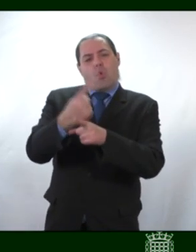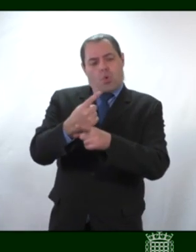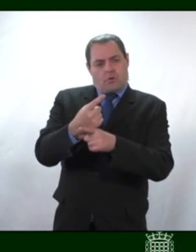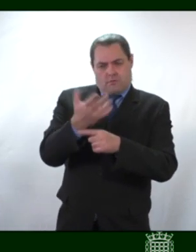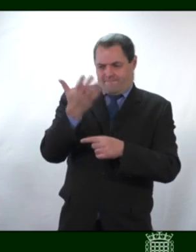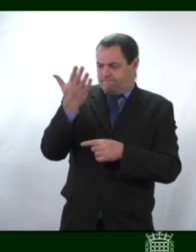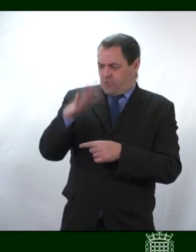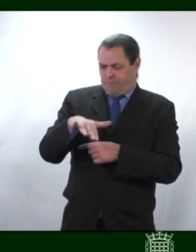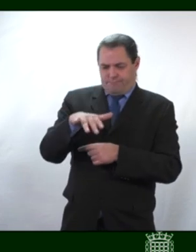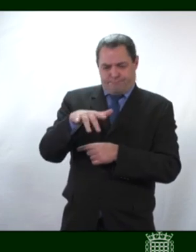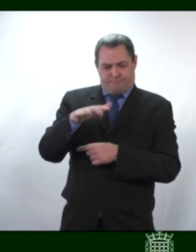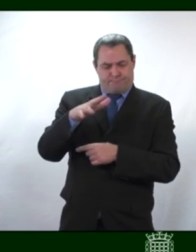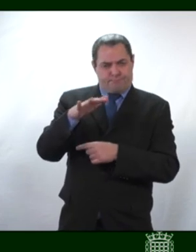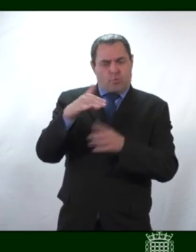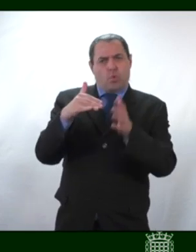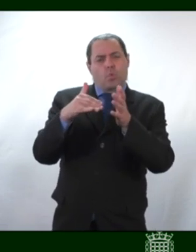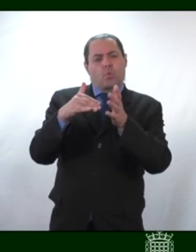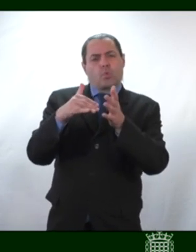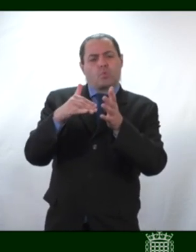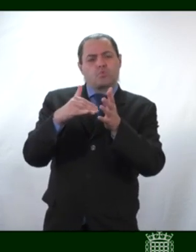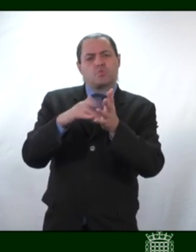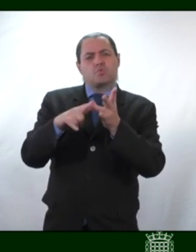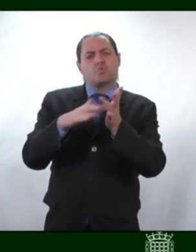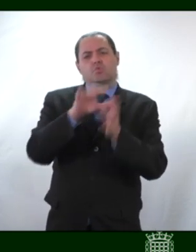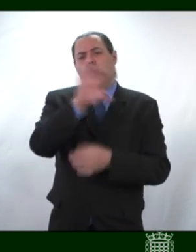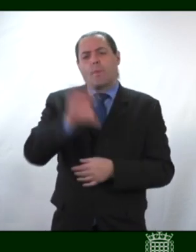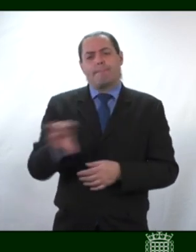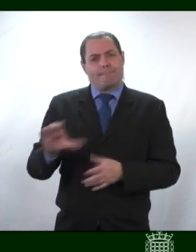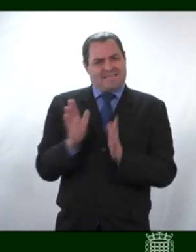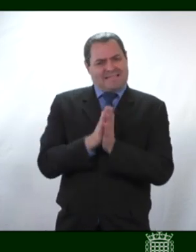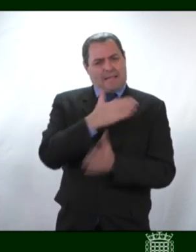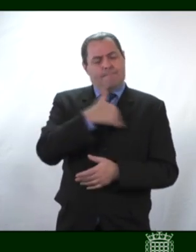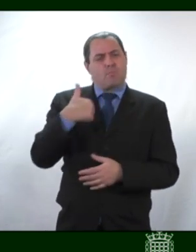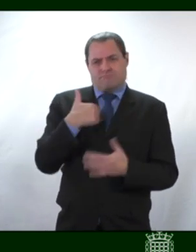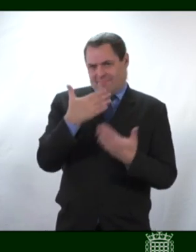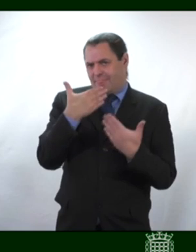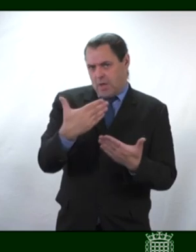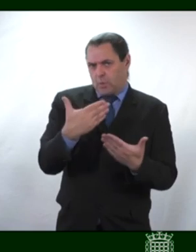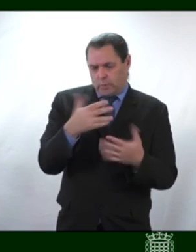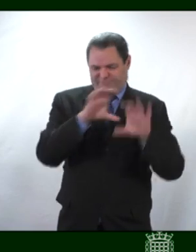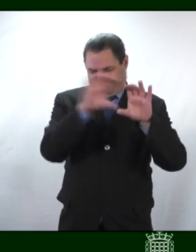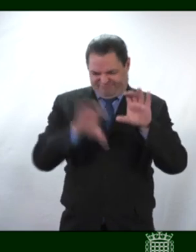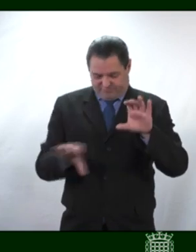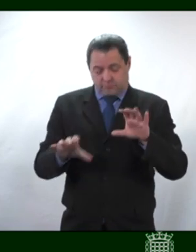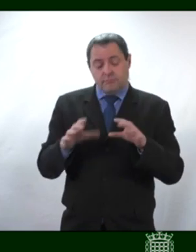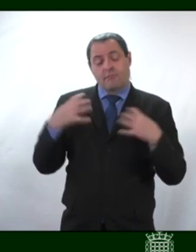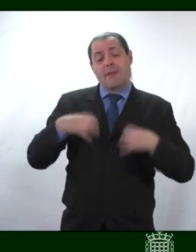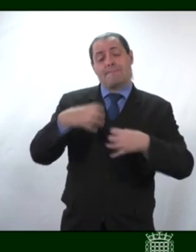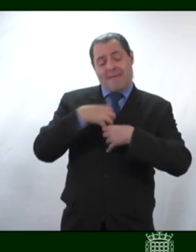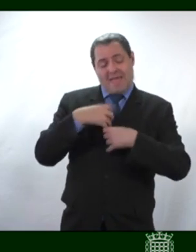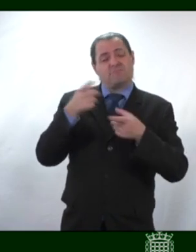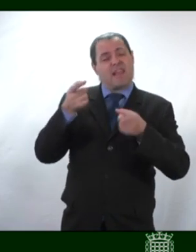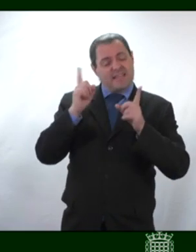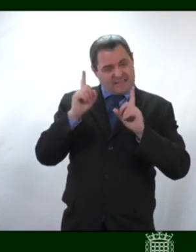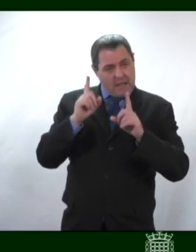call that we had on Sunday morning, for which I thank him, the Mayor and leaders of the Sheffield City region are engaged